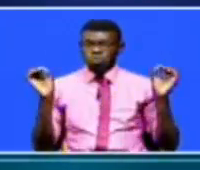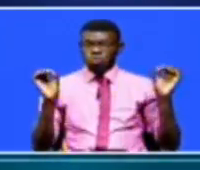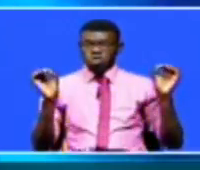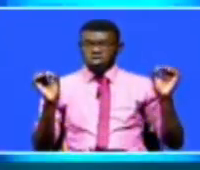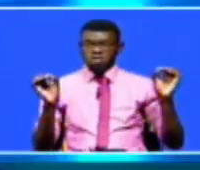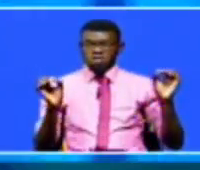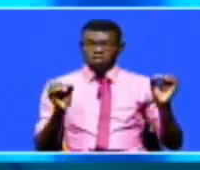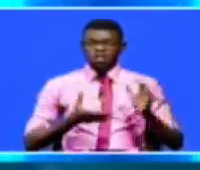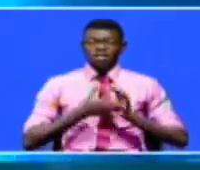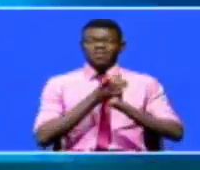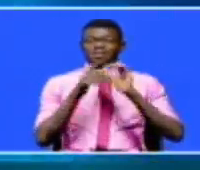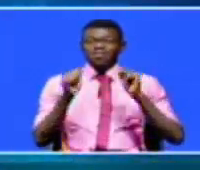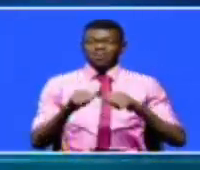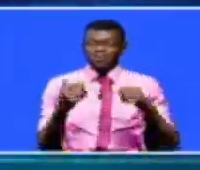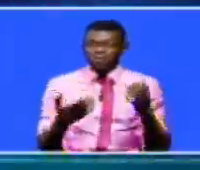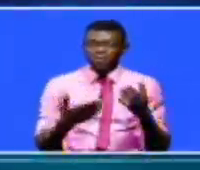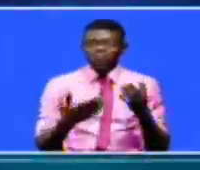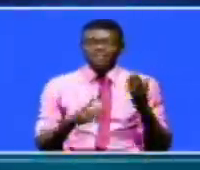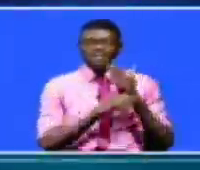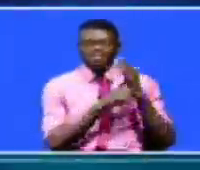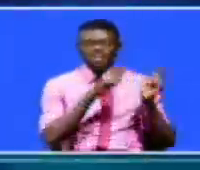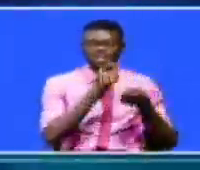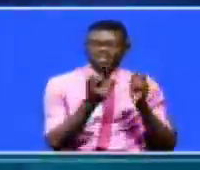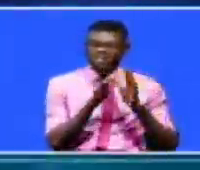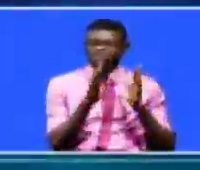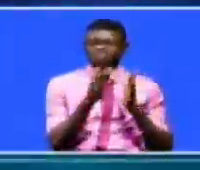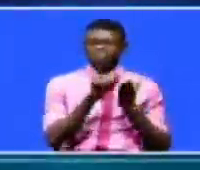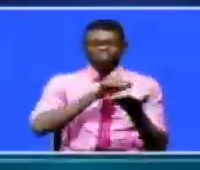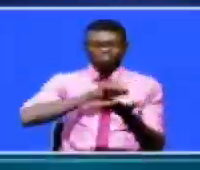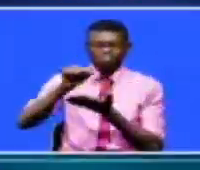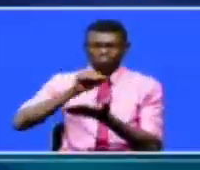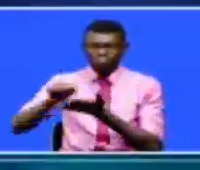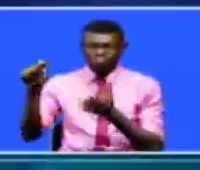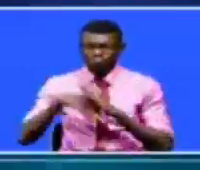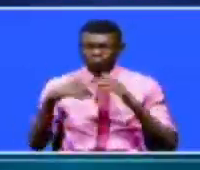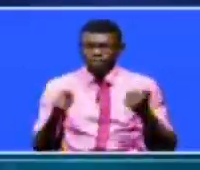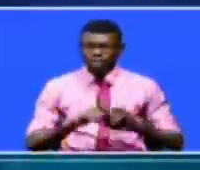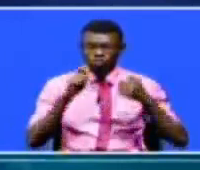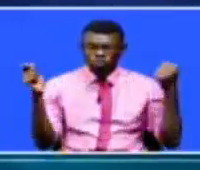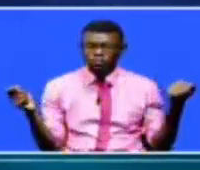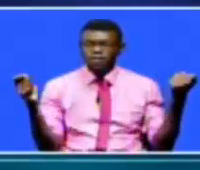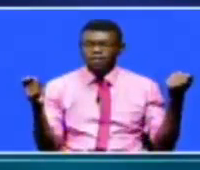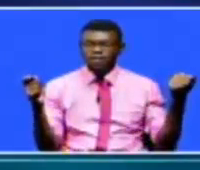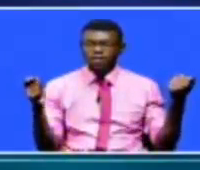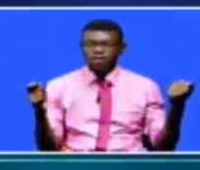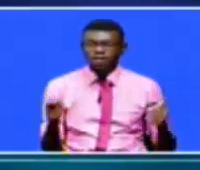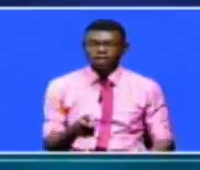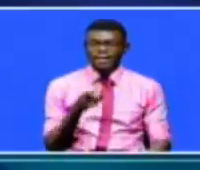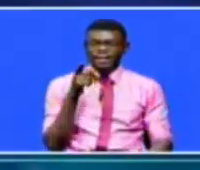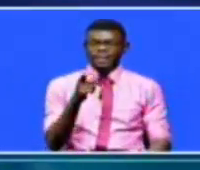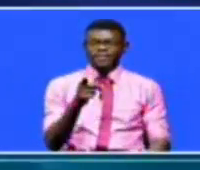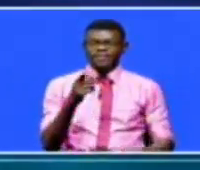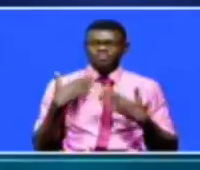Jubilee Party to publicize the changes by publishing the names in two national dailies. A route